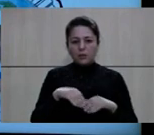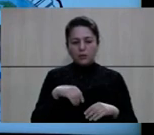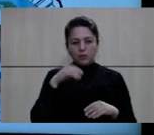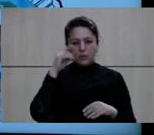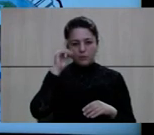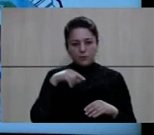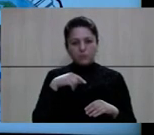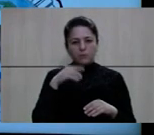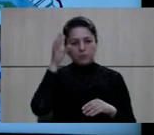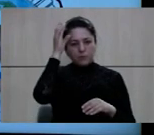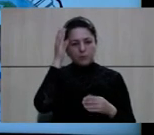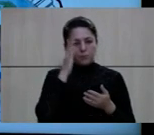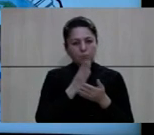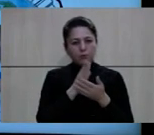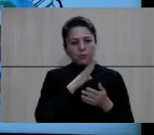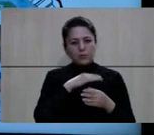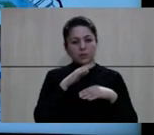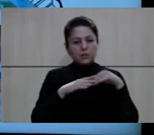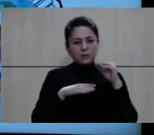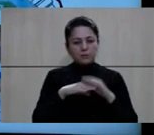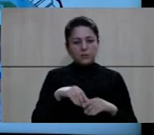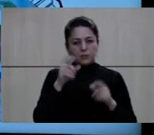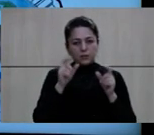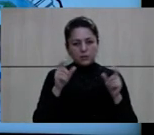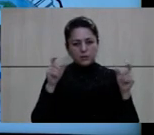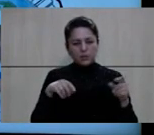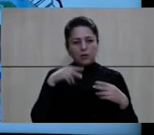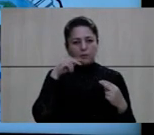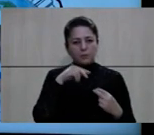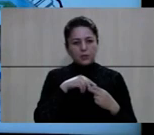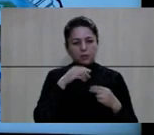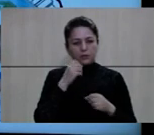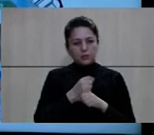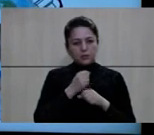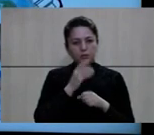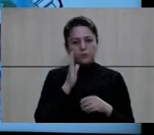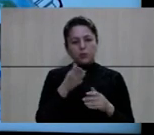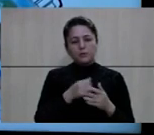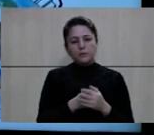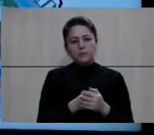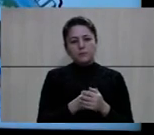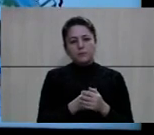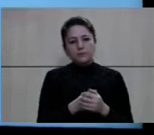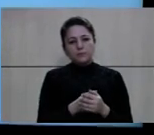bo'lgan tajribali shaxsning mehnat faoliyati hisoblanadi.